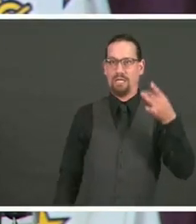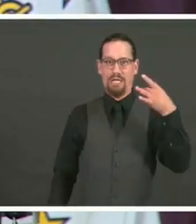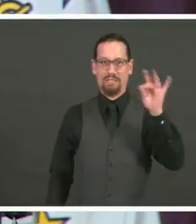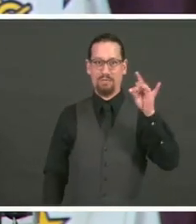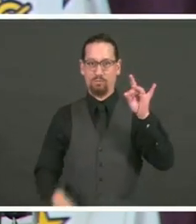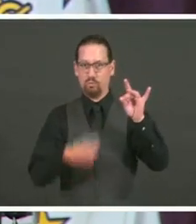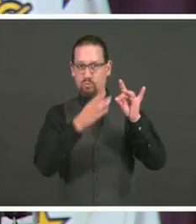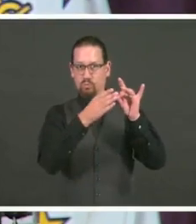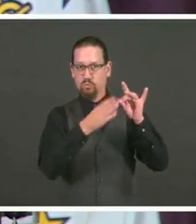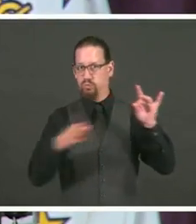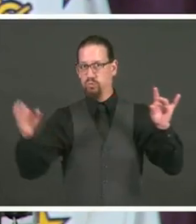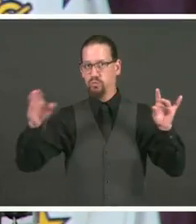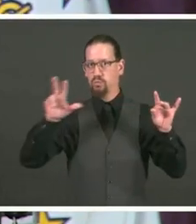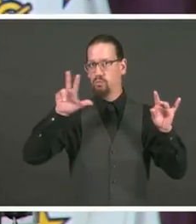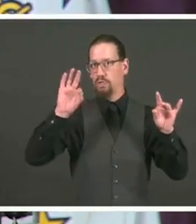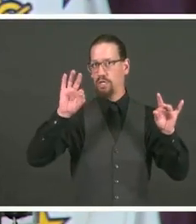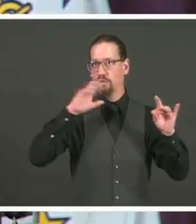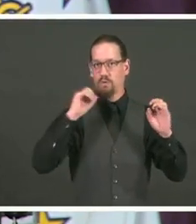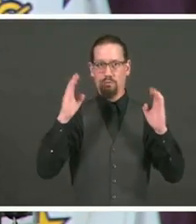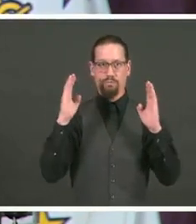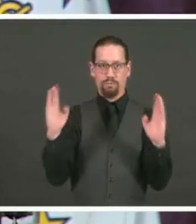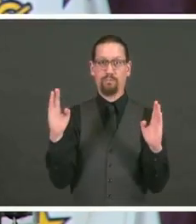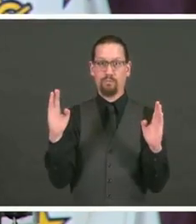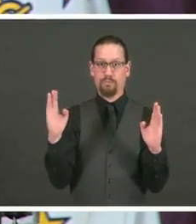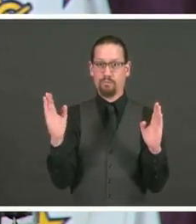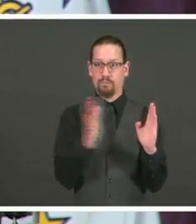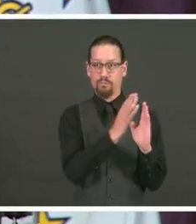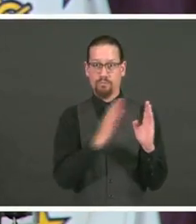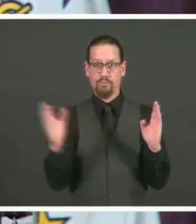to 39, please go to